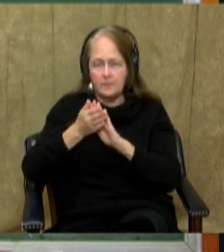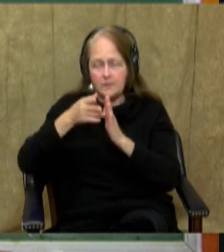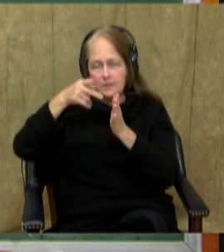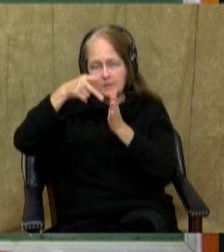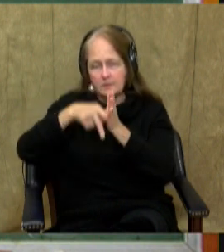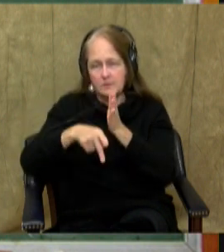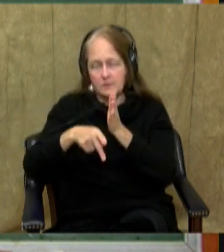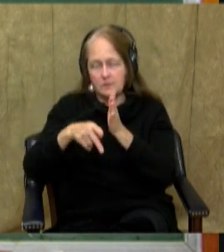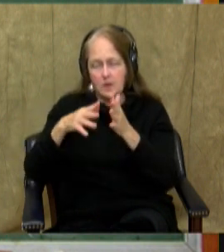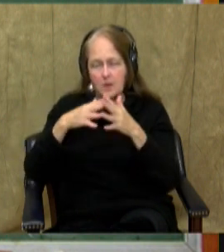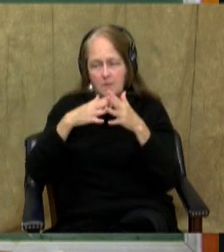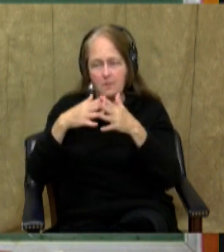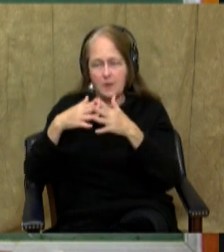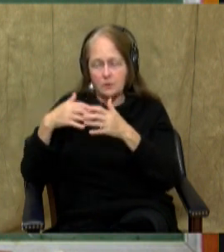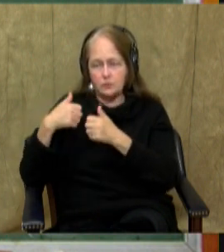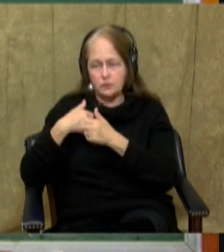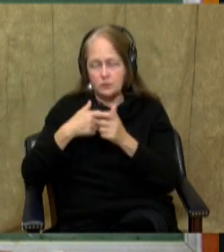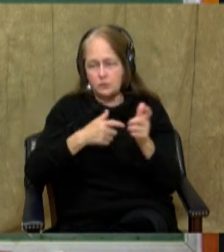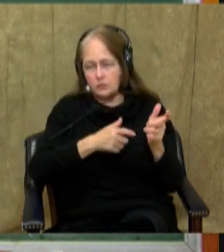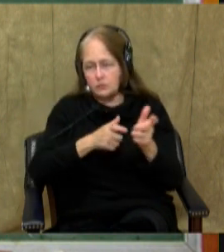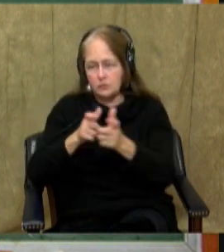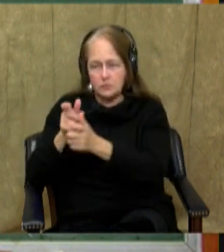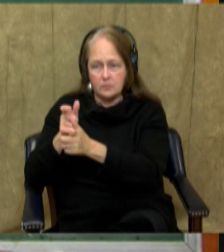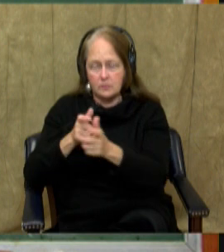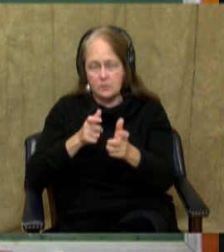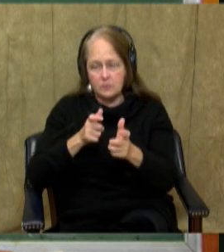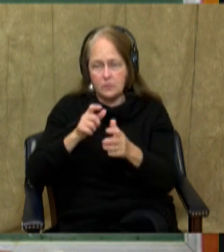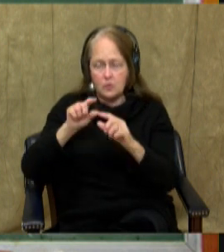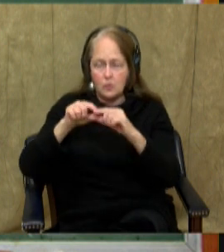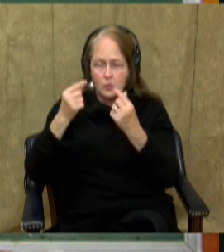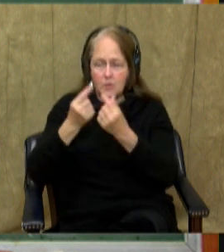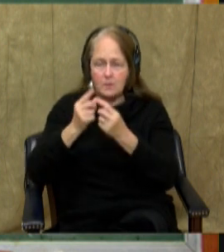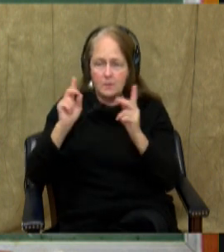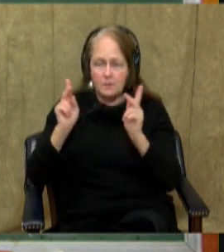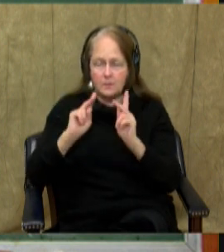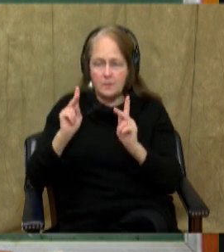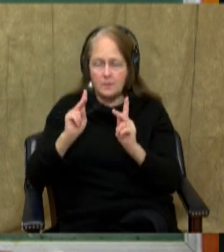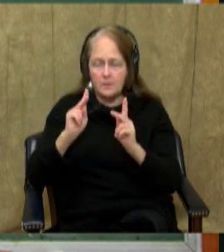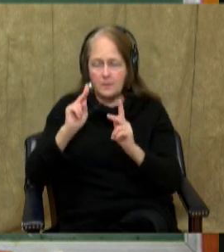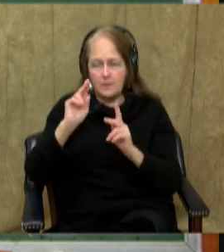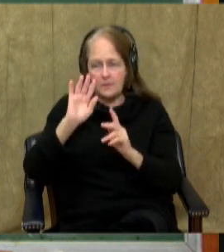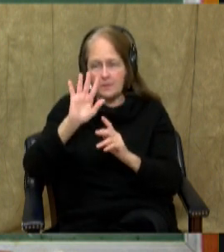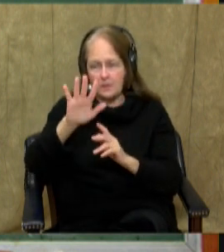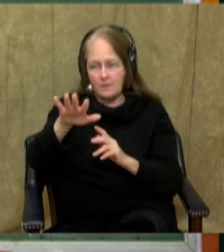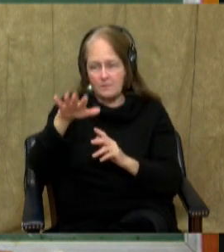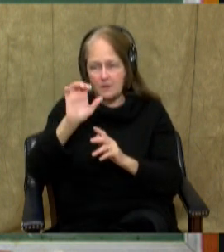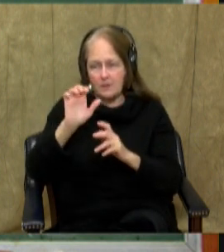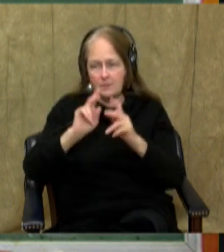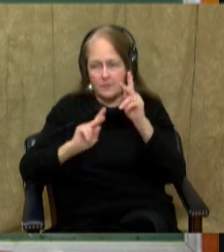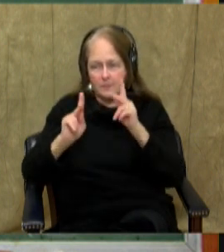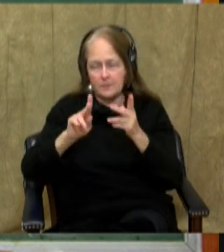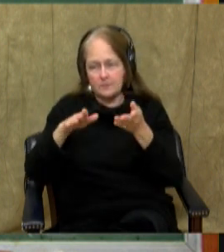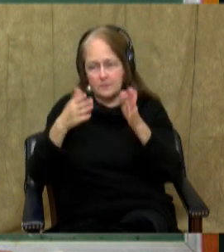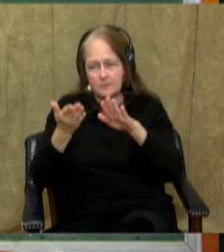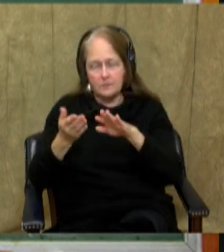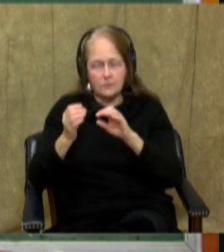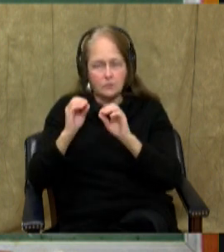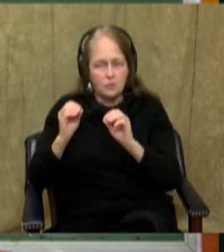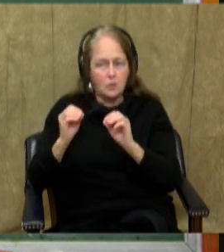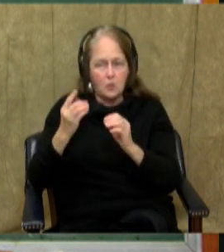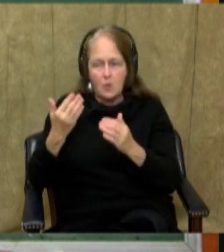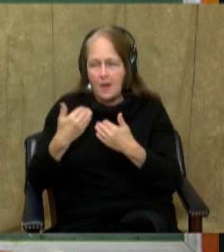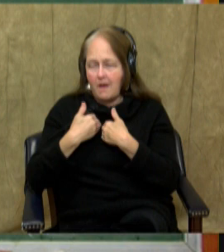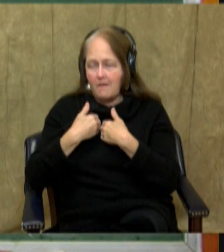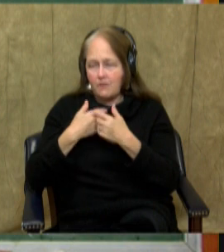massacre because American soldiers, they opened fire on these group of people and they killed about 500 unarmed